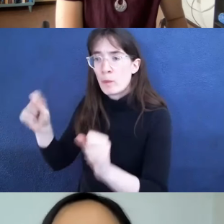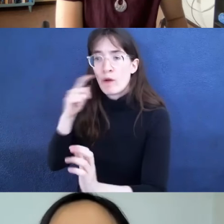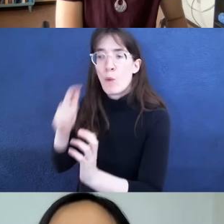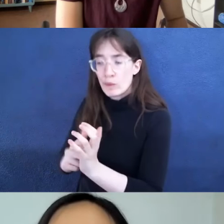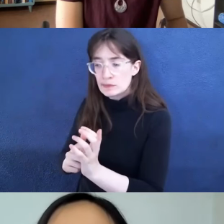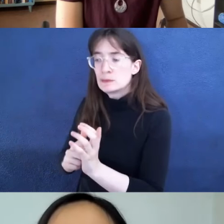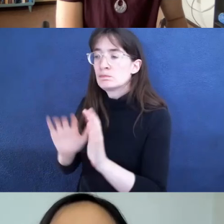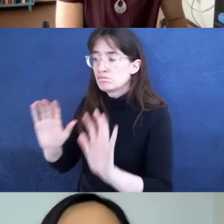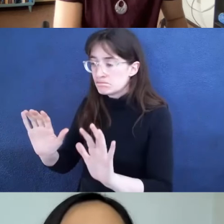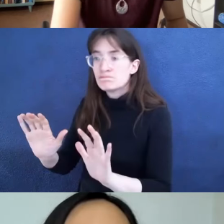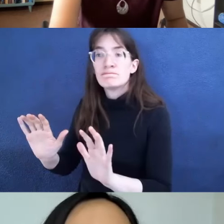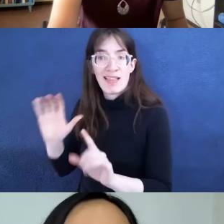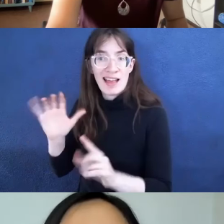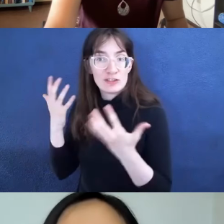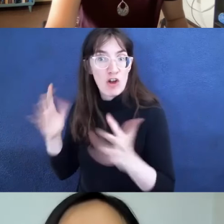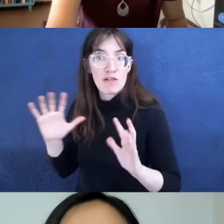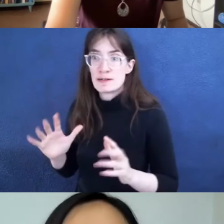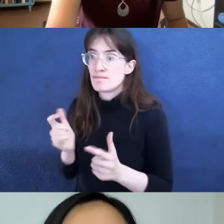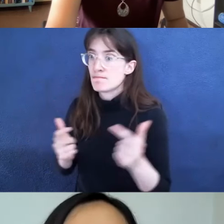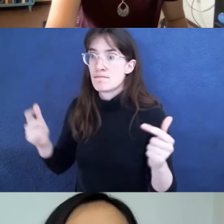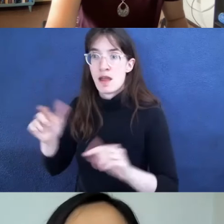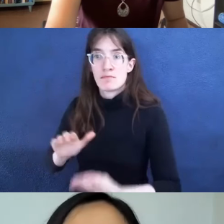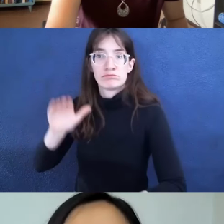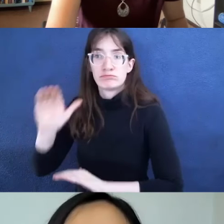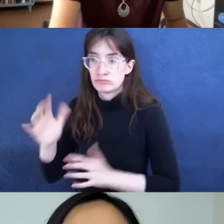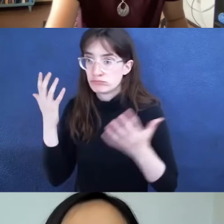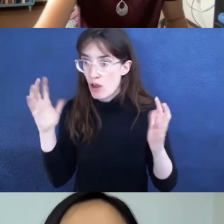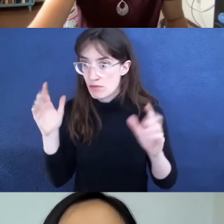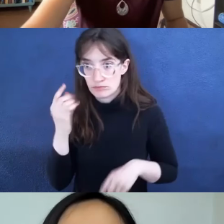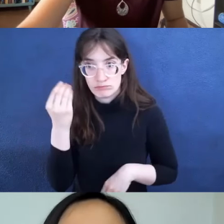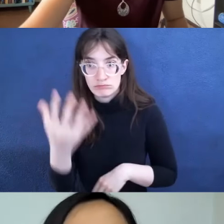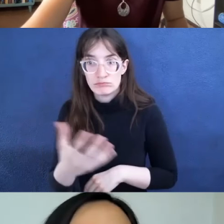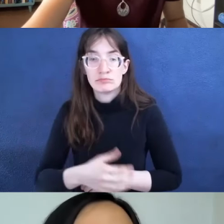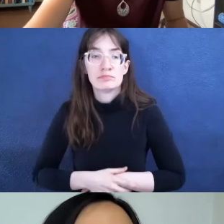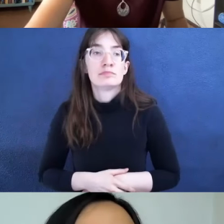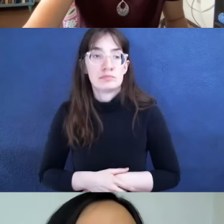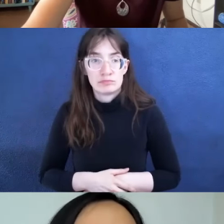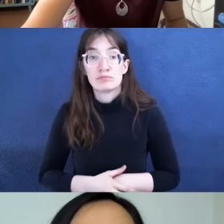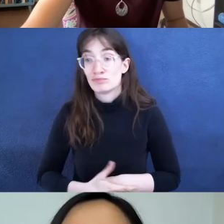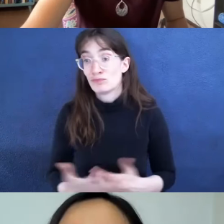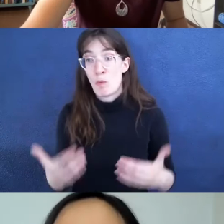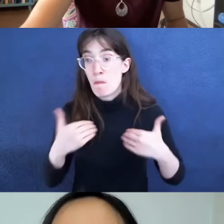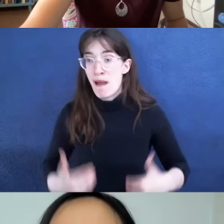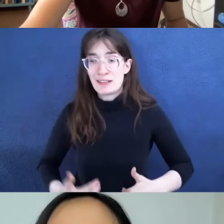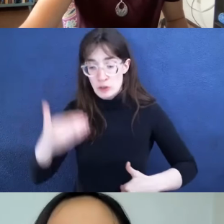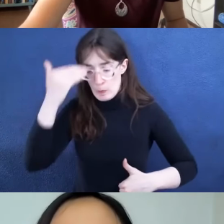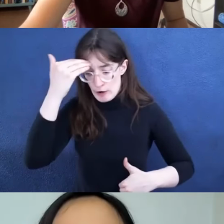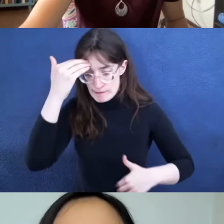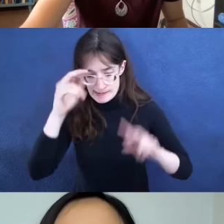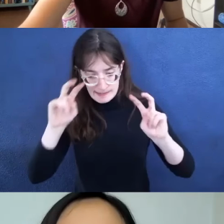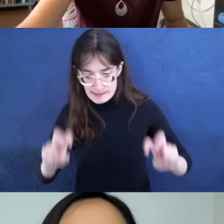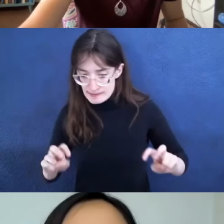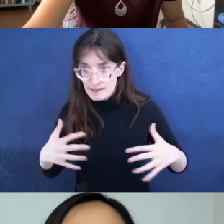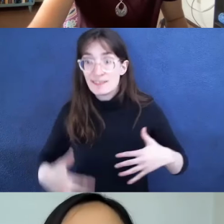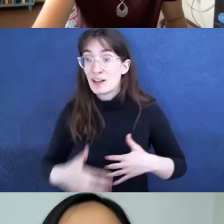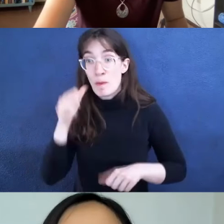acknowledge, that is already huge. And just being aware of our bodies, remembering that we have a